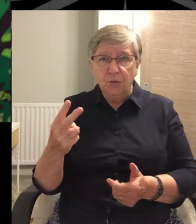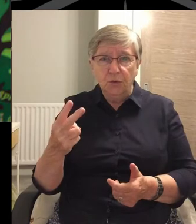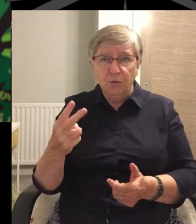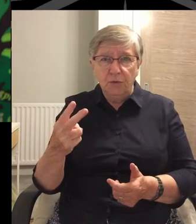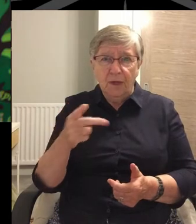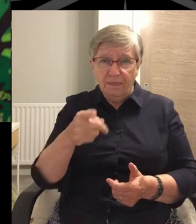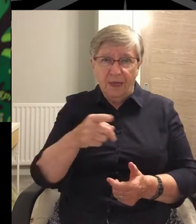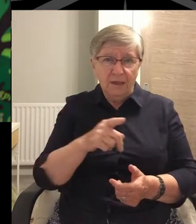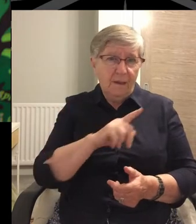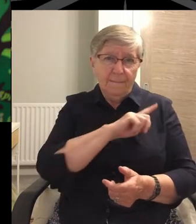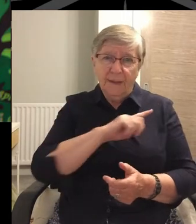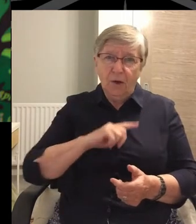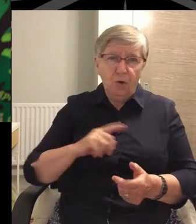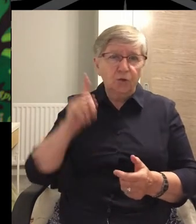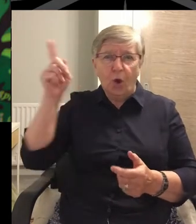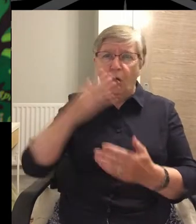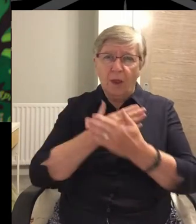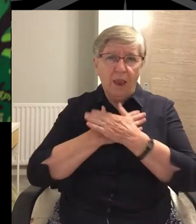that is rooted in love.